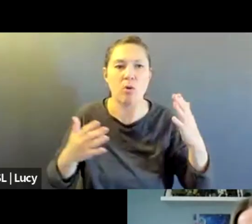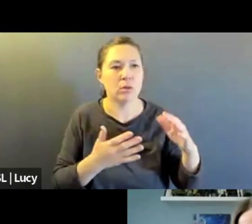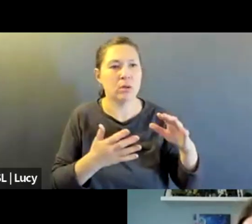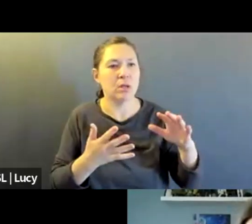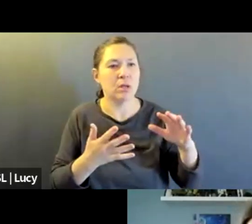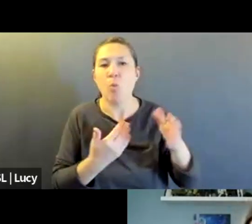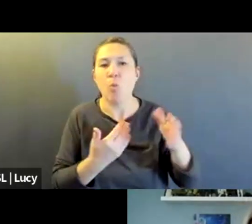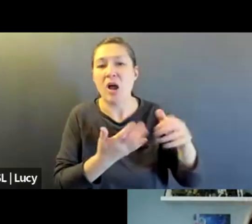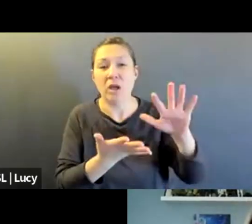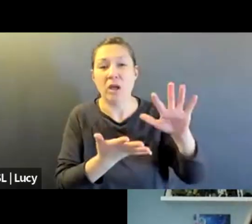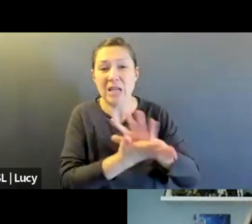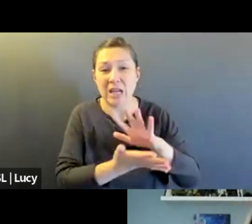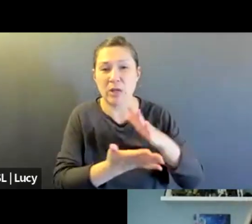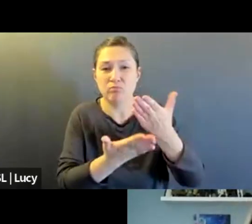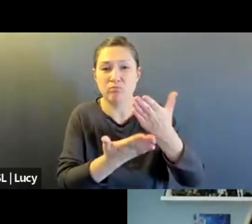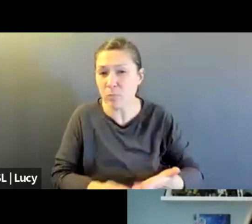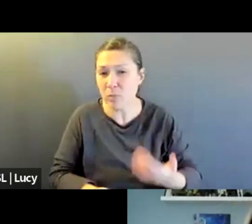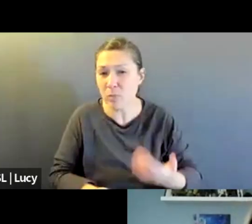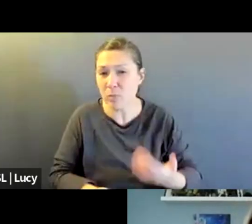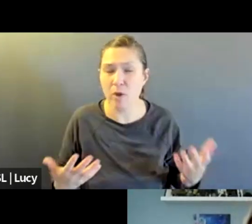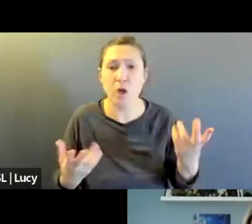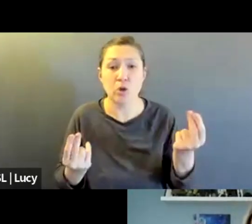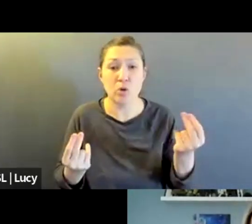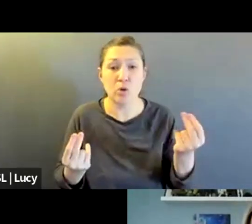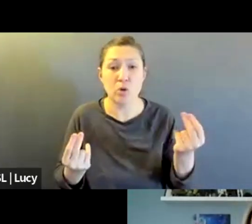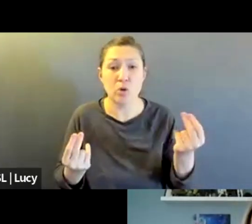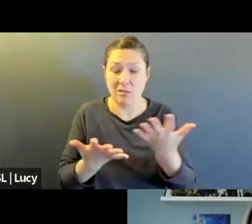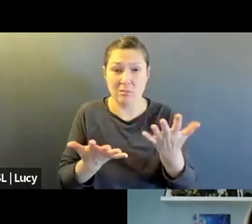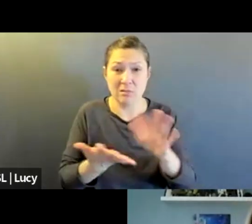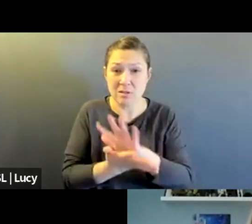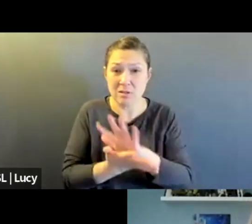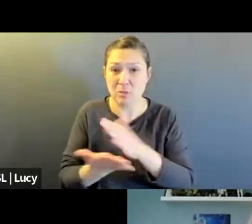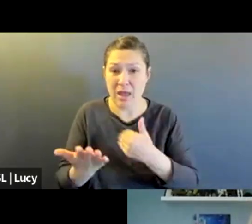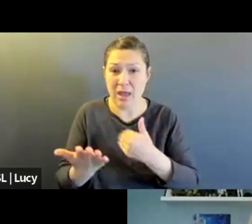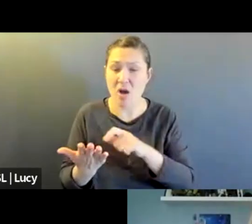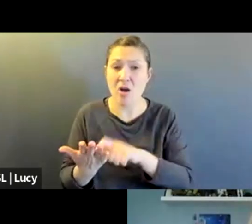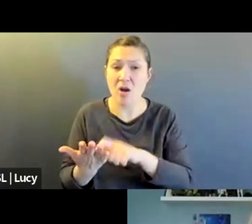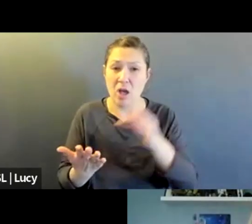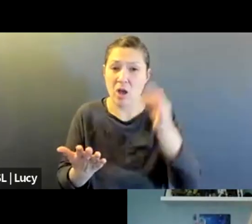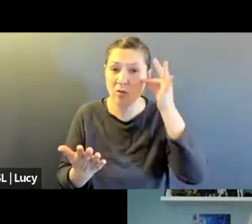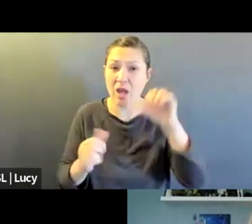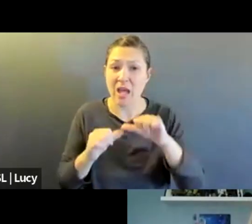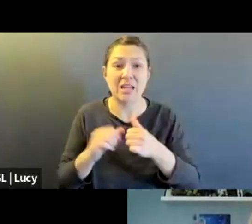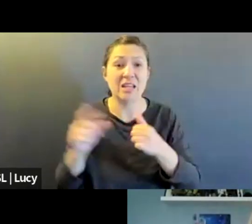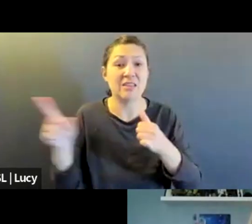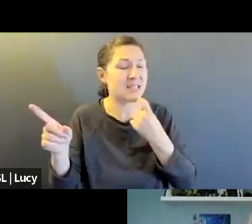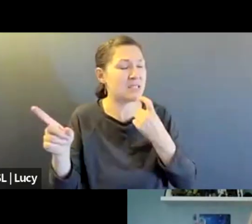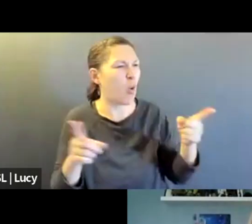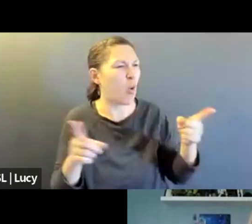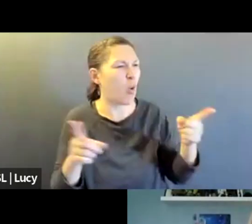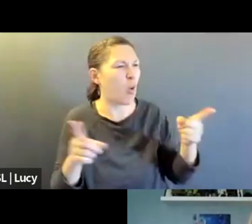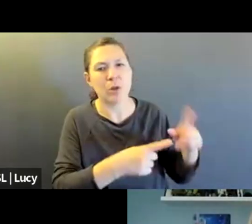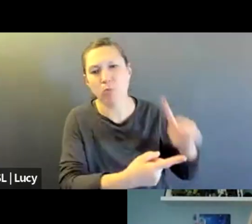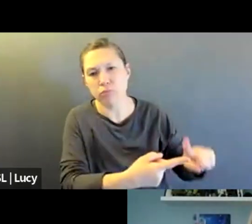you have and what to do if you receive that documentation from the federal agency that the grant was terminated, knowing what you're entitled